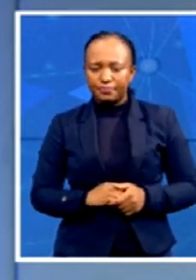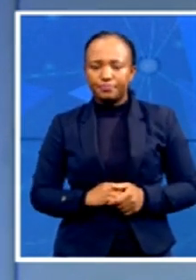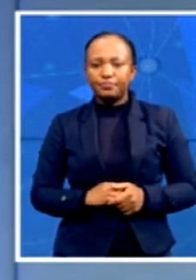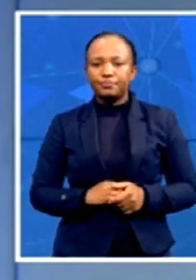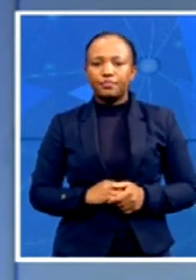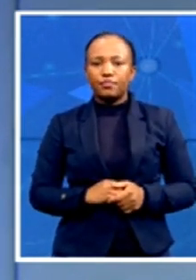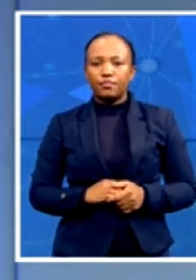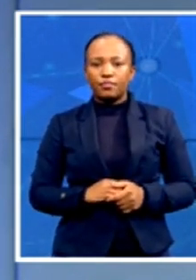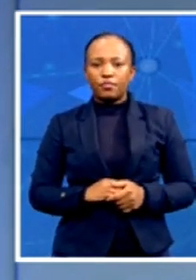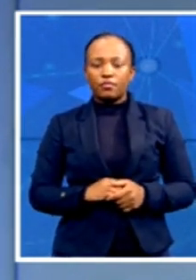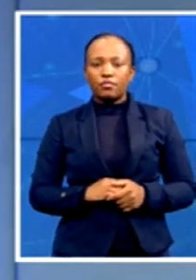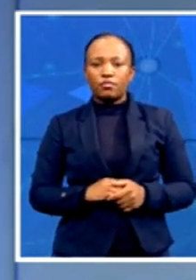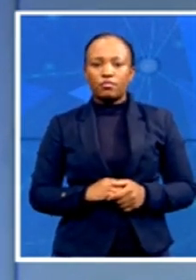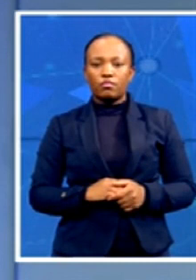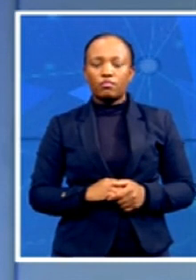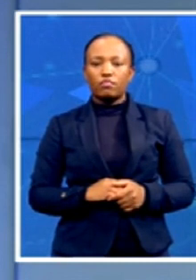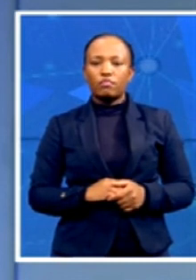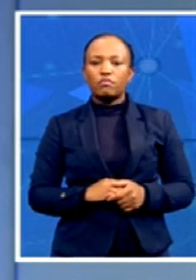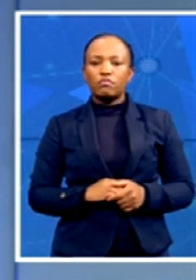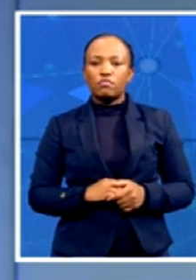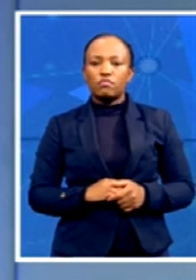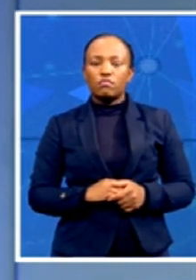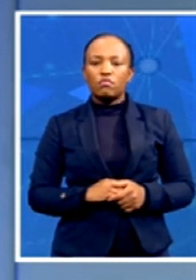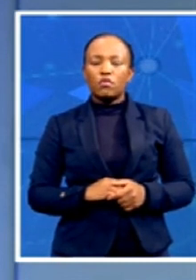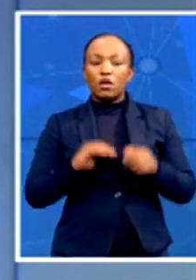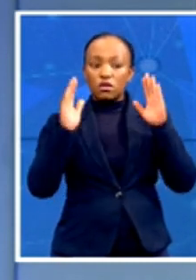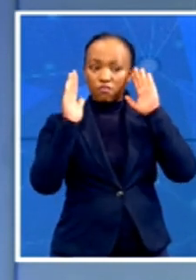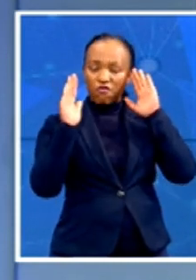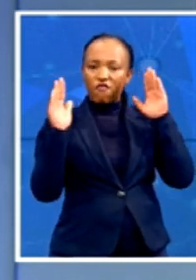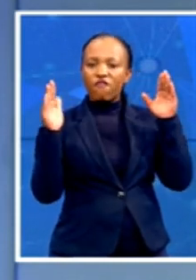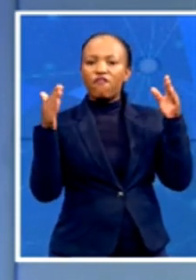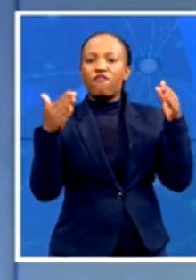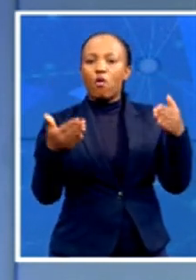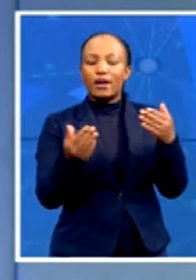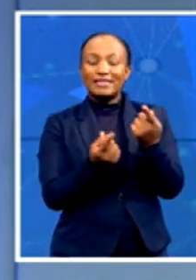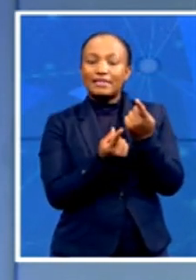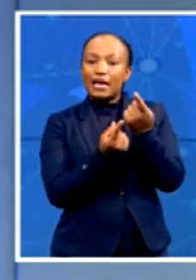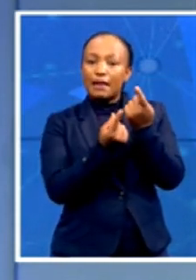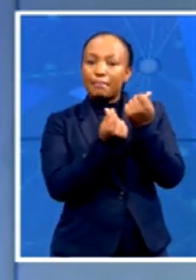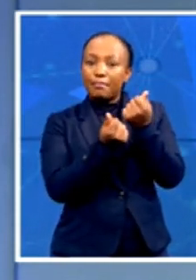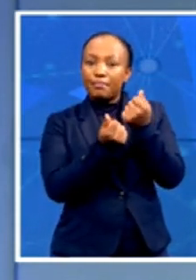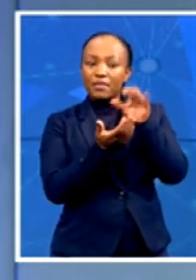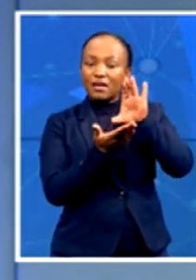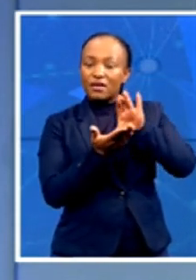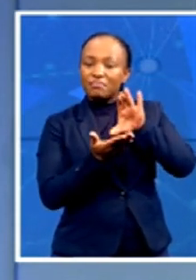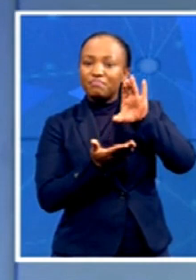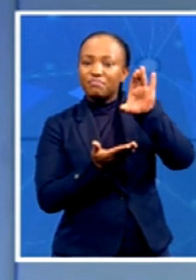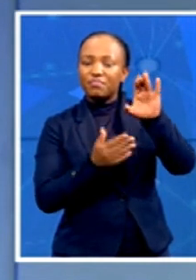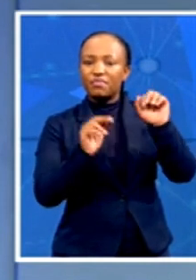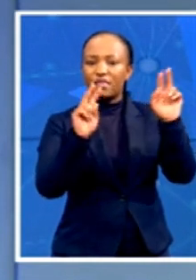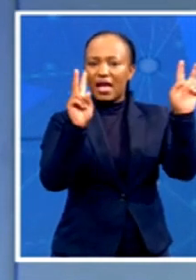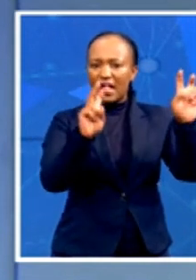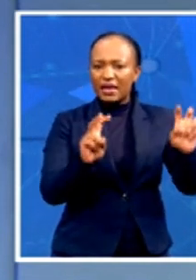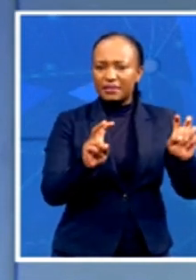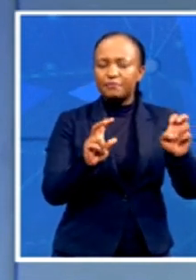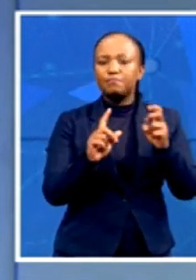on capital investment in the large network sectors of energy, water, transport, and the digital